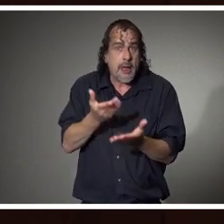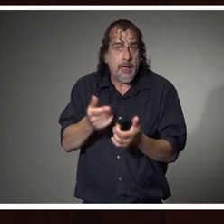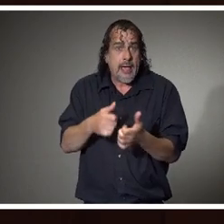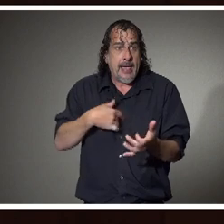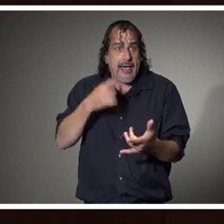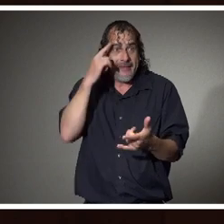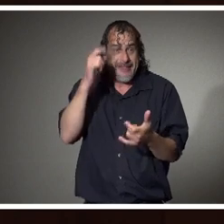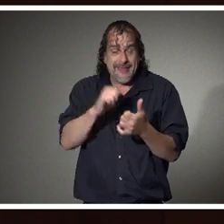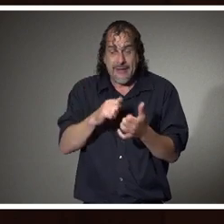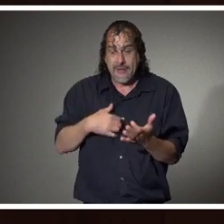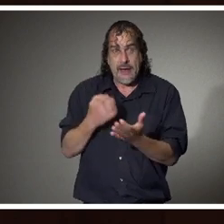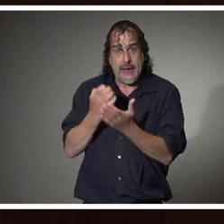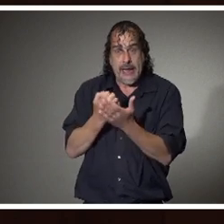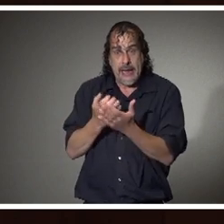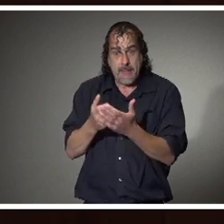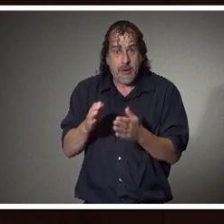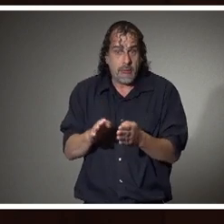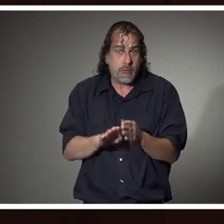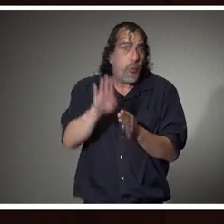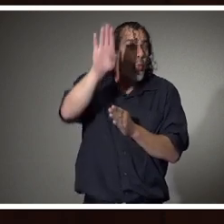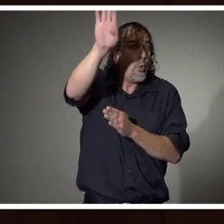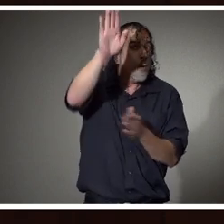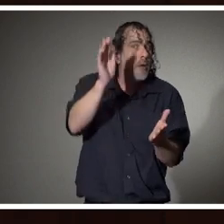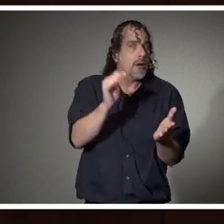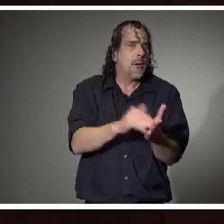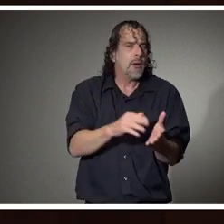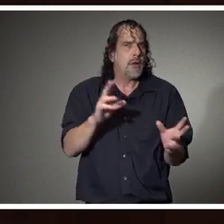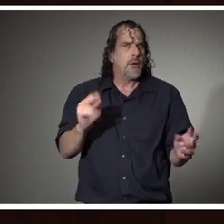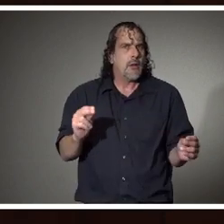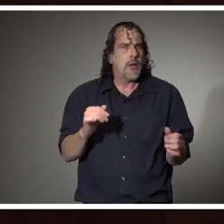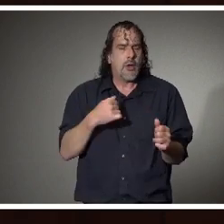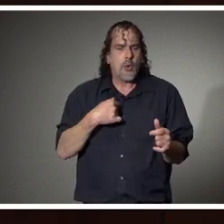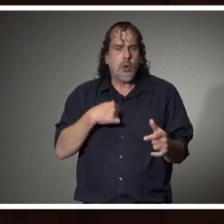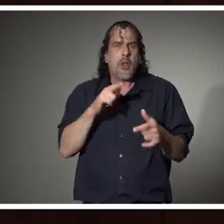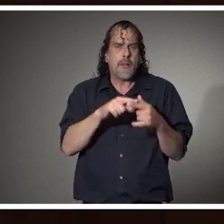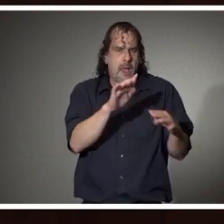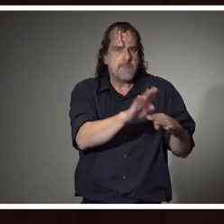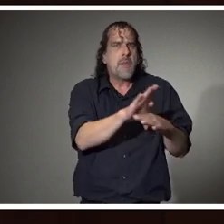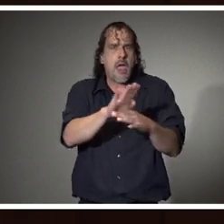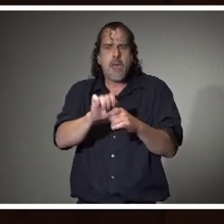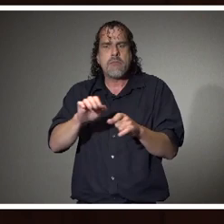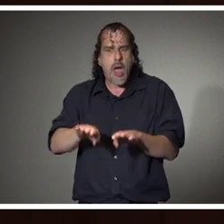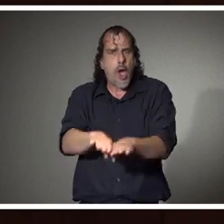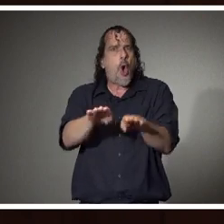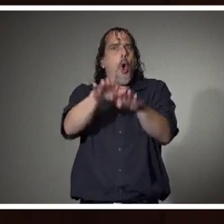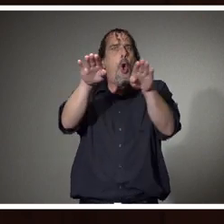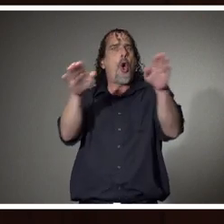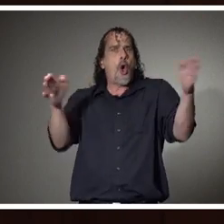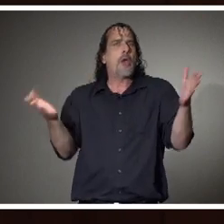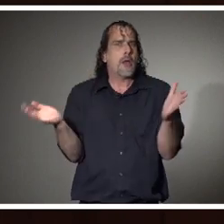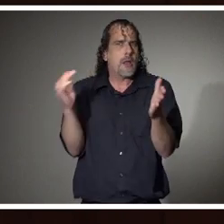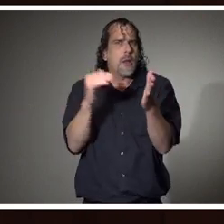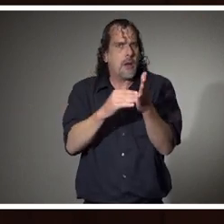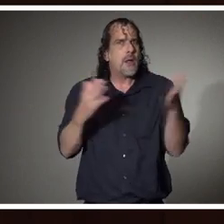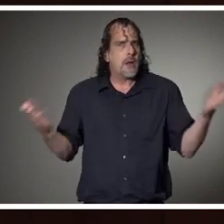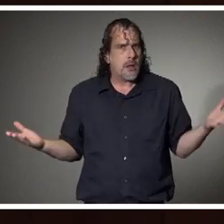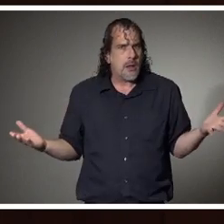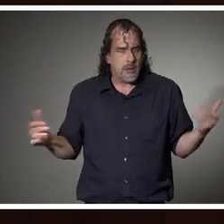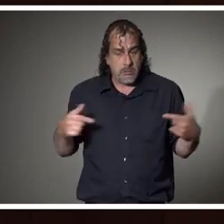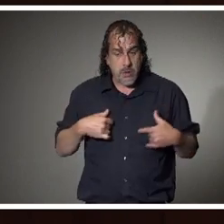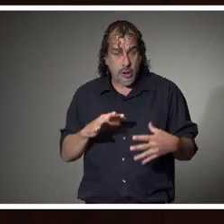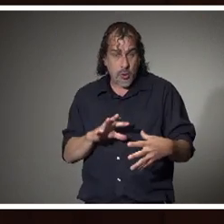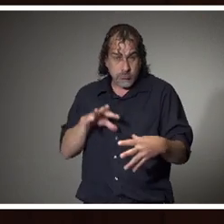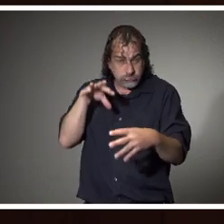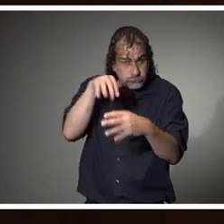of economics to work. We know we have got to get this country going again. But to be there, to be part of that,